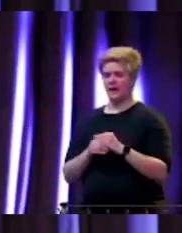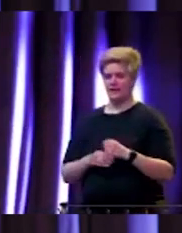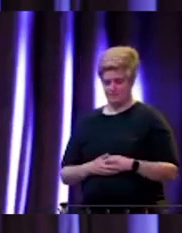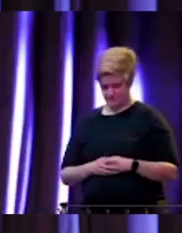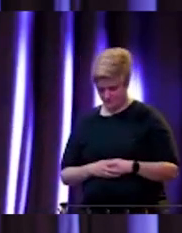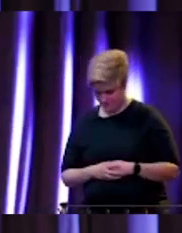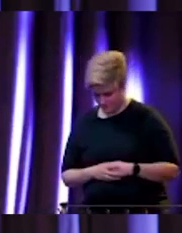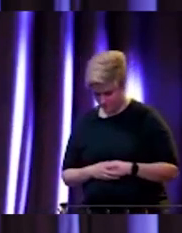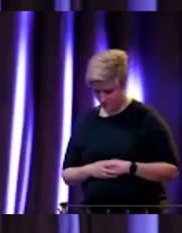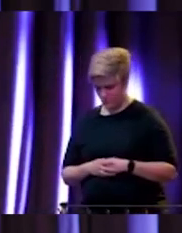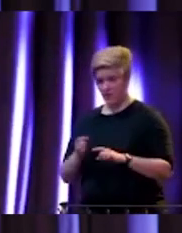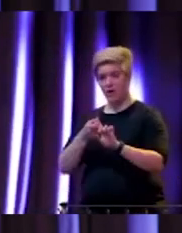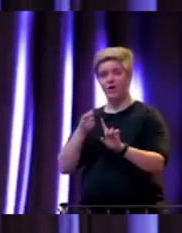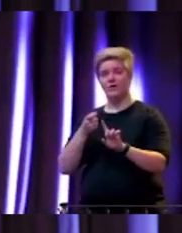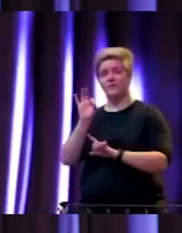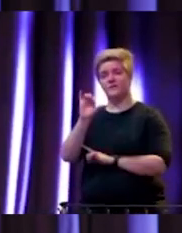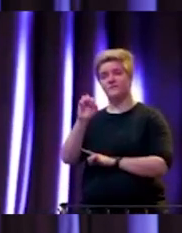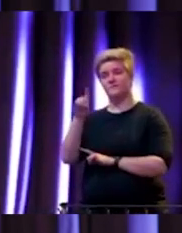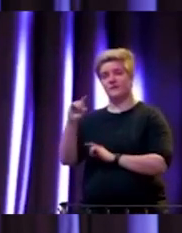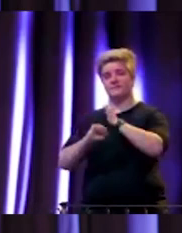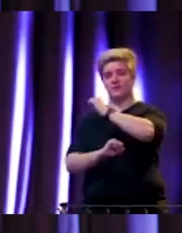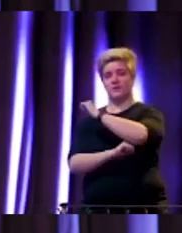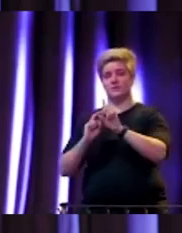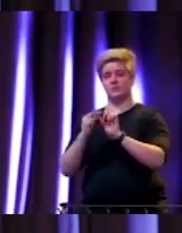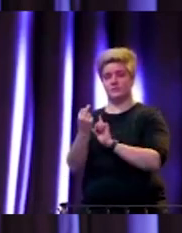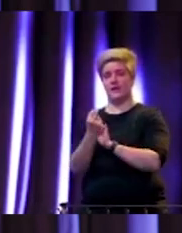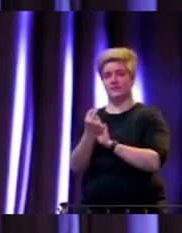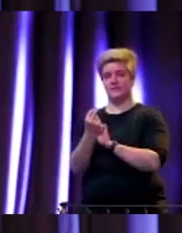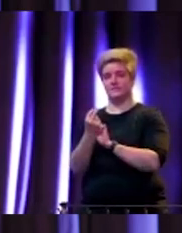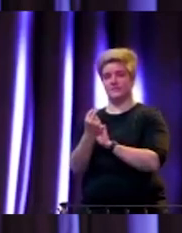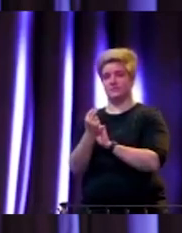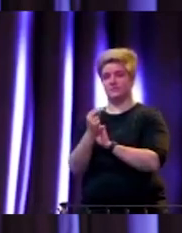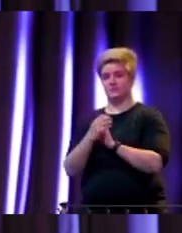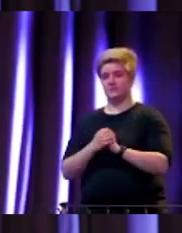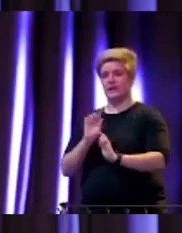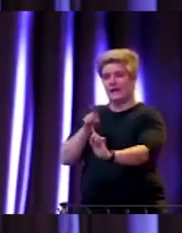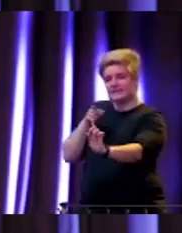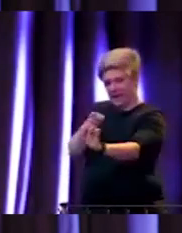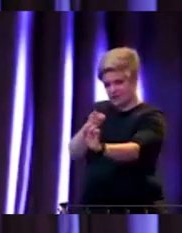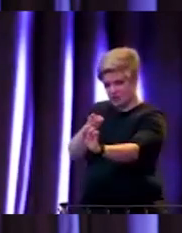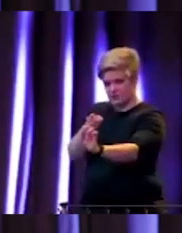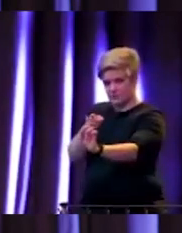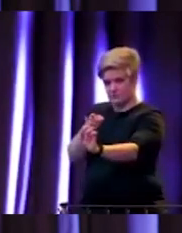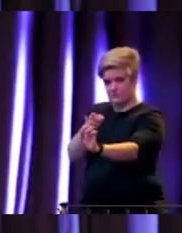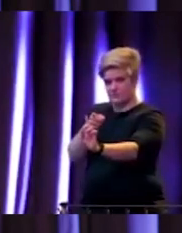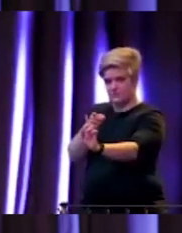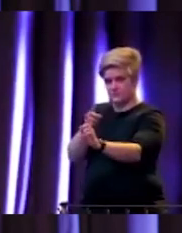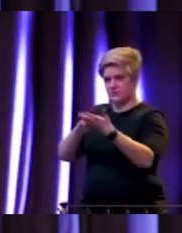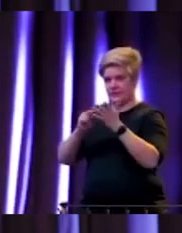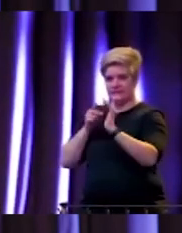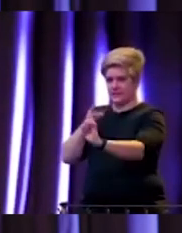intention matters, right? It's, I think, very easily we can justify every art